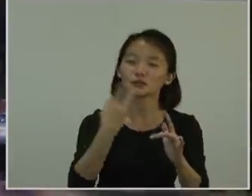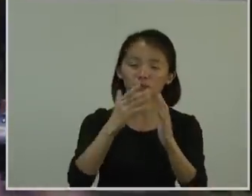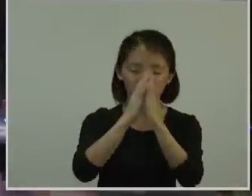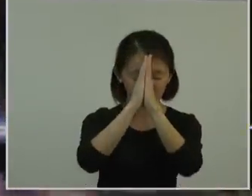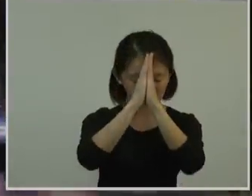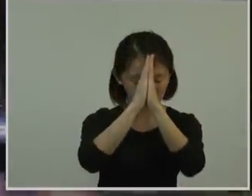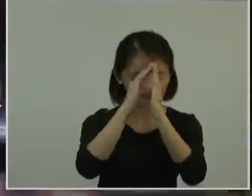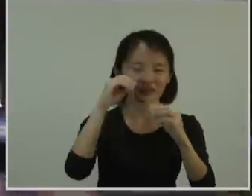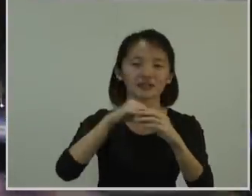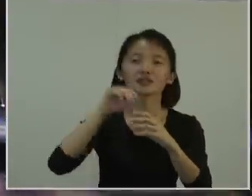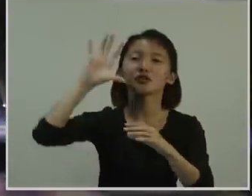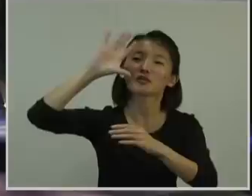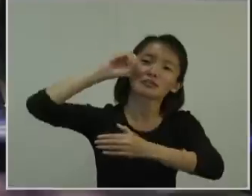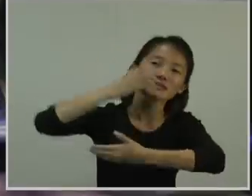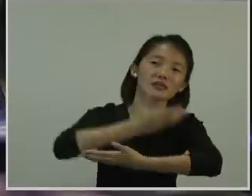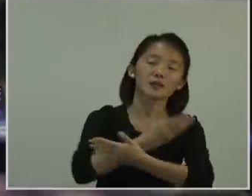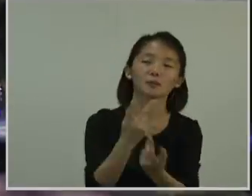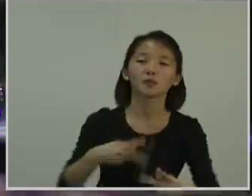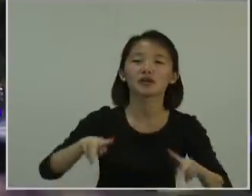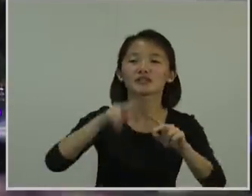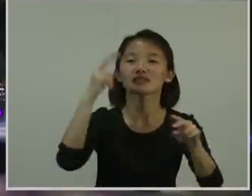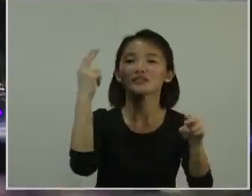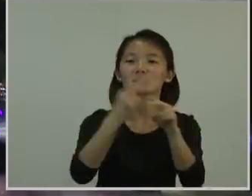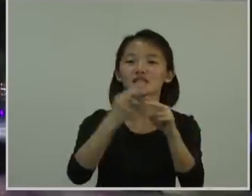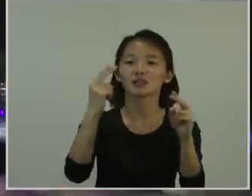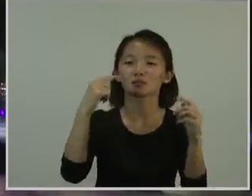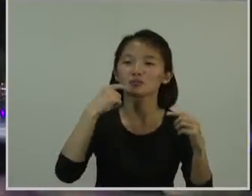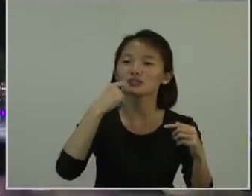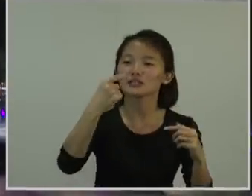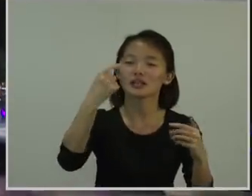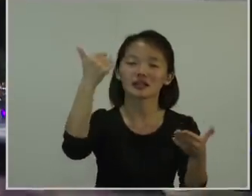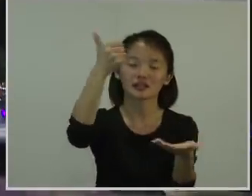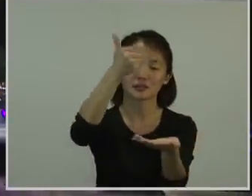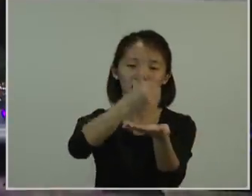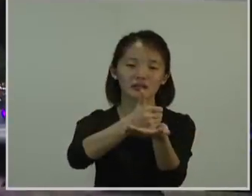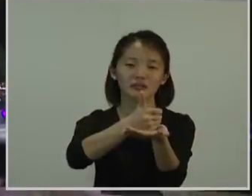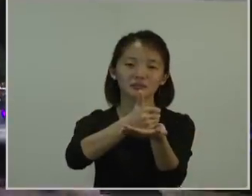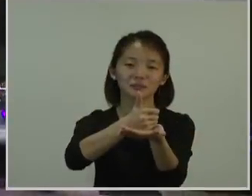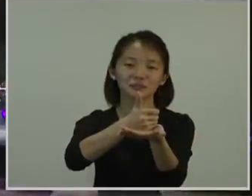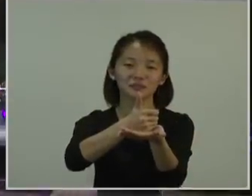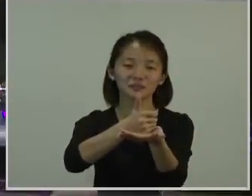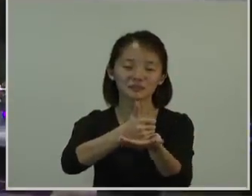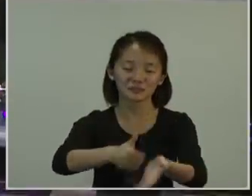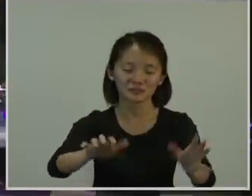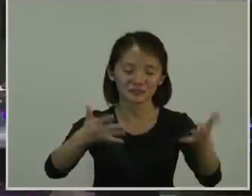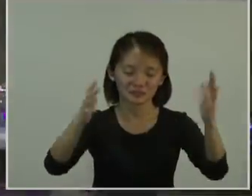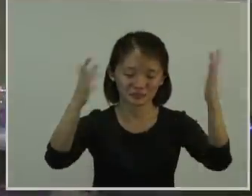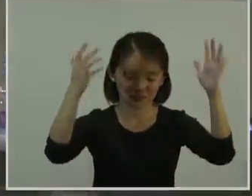most precious name, and we say, amen. Amen.